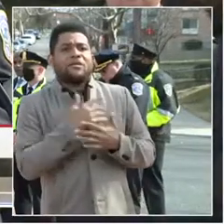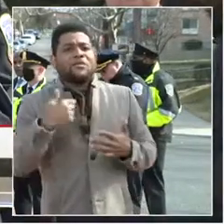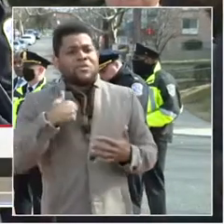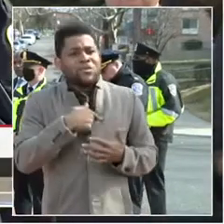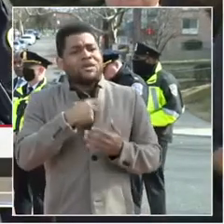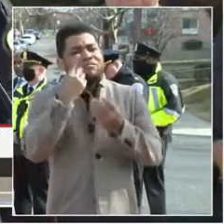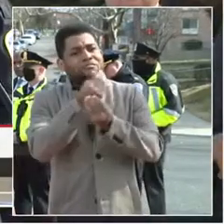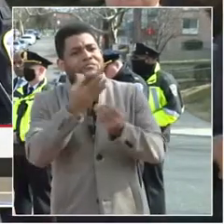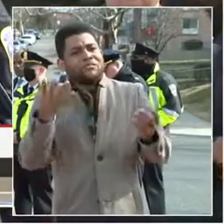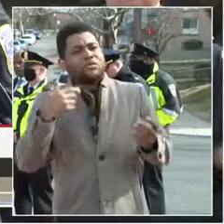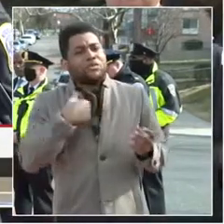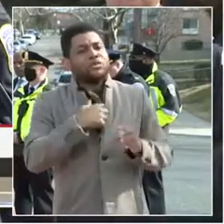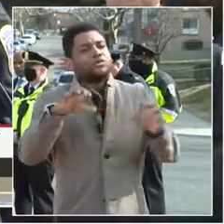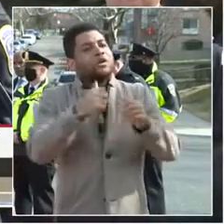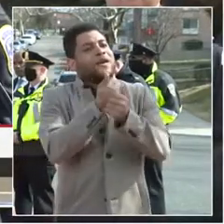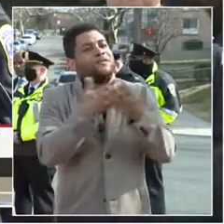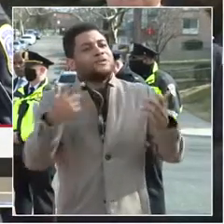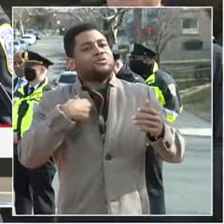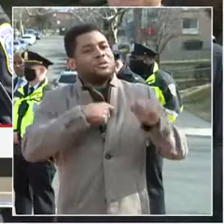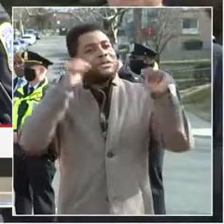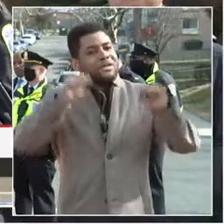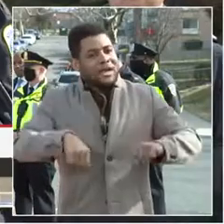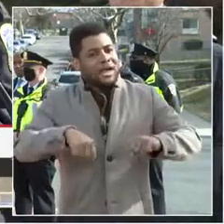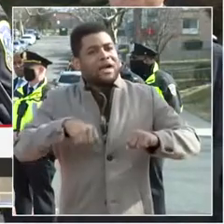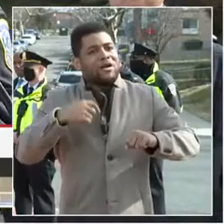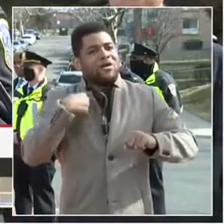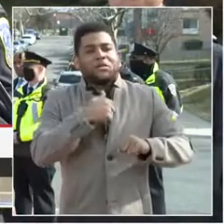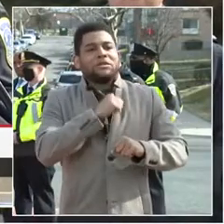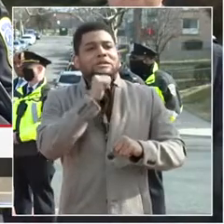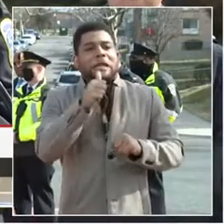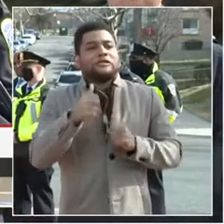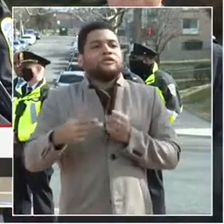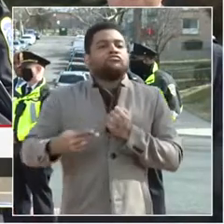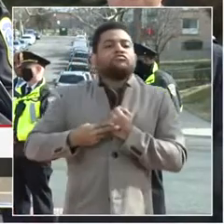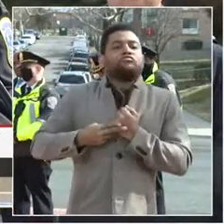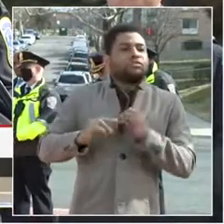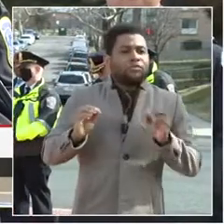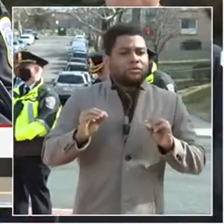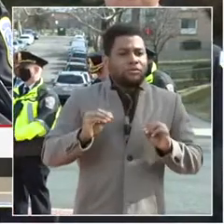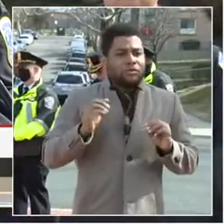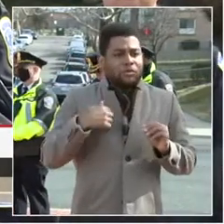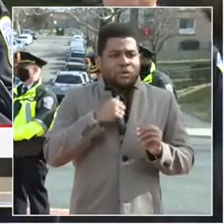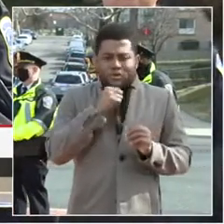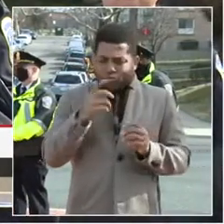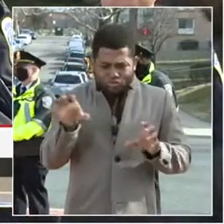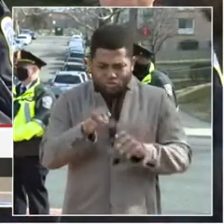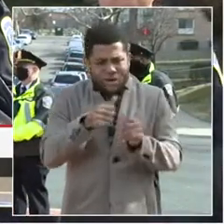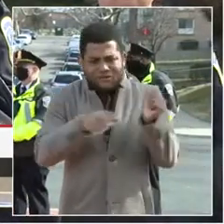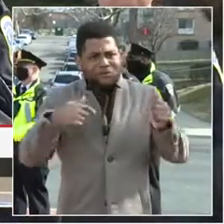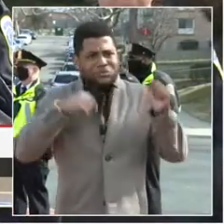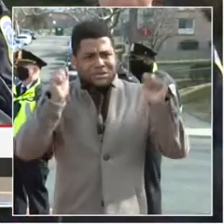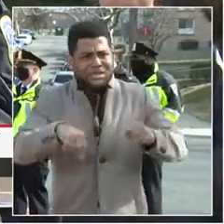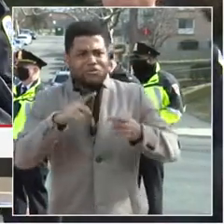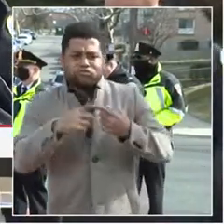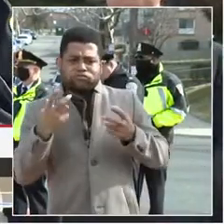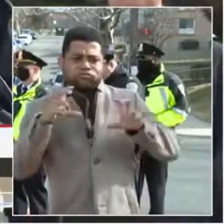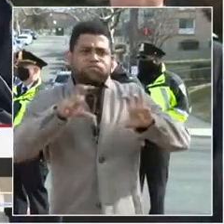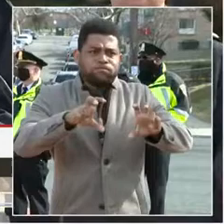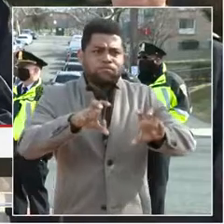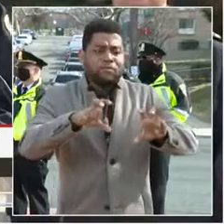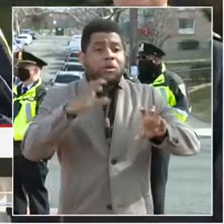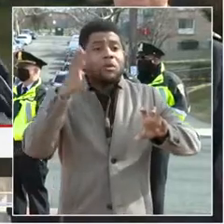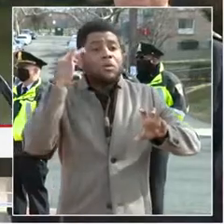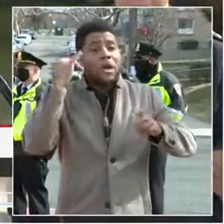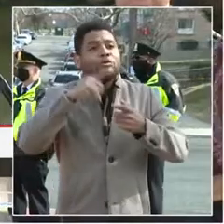can. We are sparing no resource, federal or local resource, when it comes to making sure that we reduce crime in this